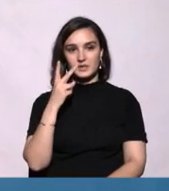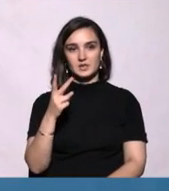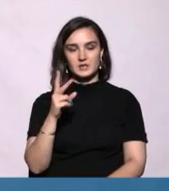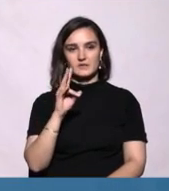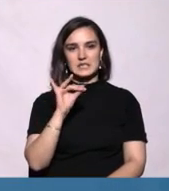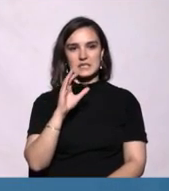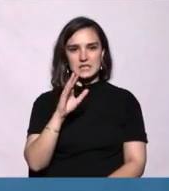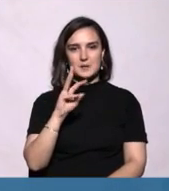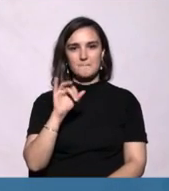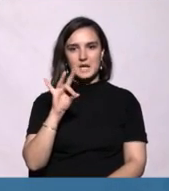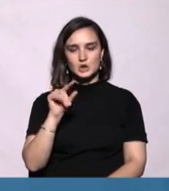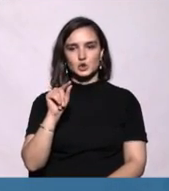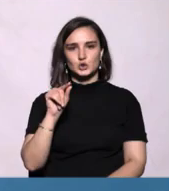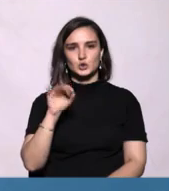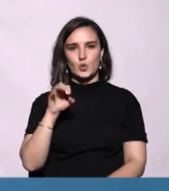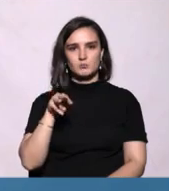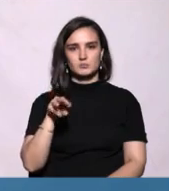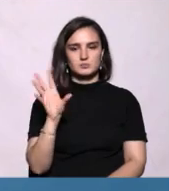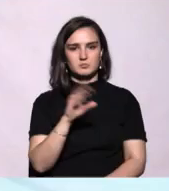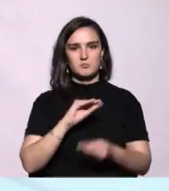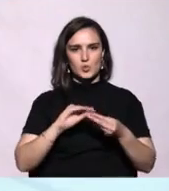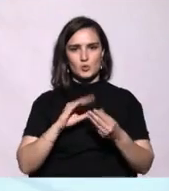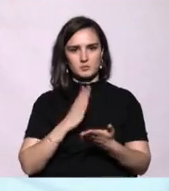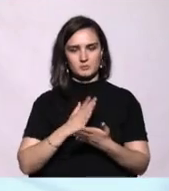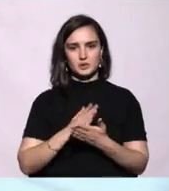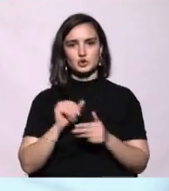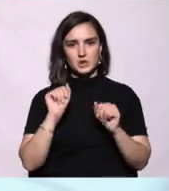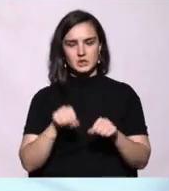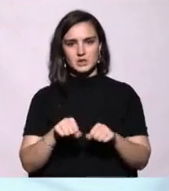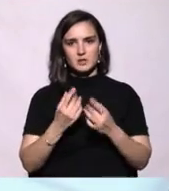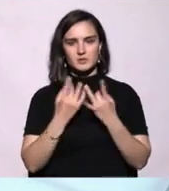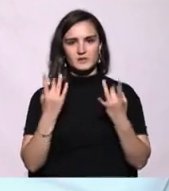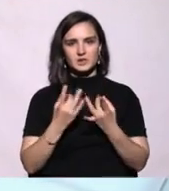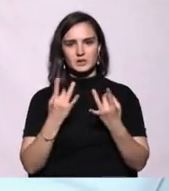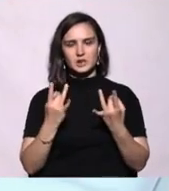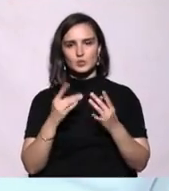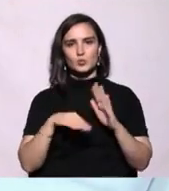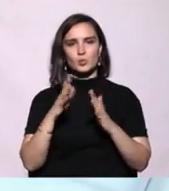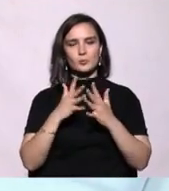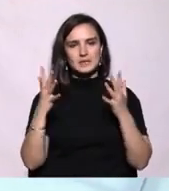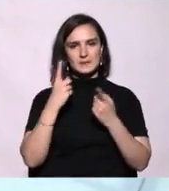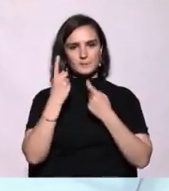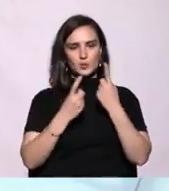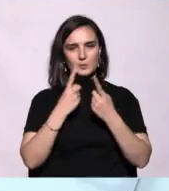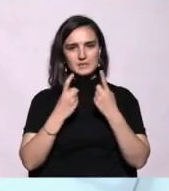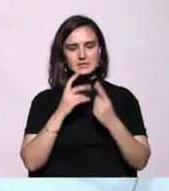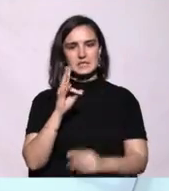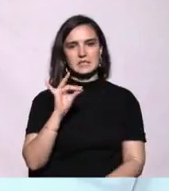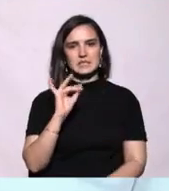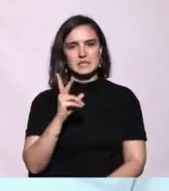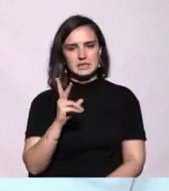Nick, Mary and Tom, our friends. Can you tell us some more information about Nick?